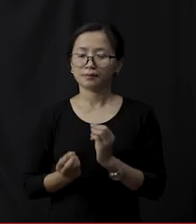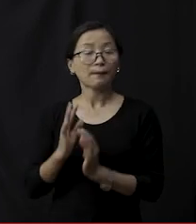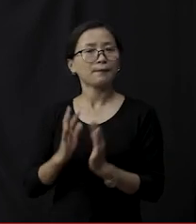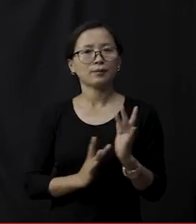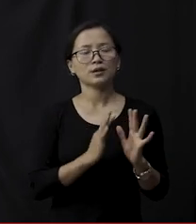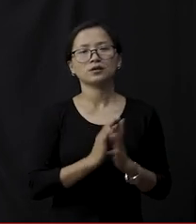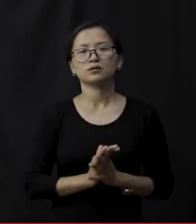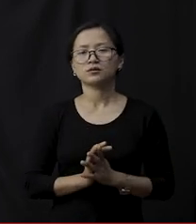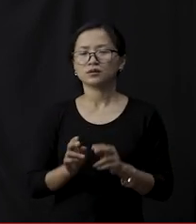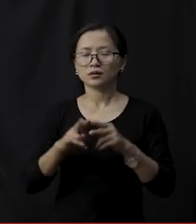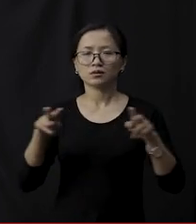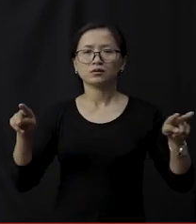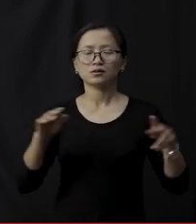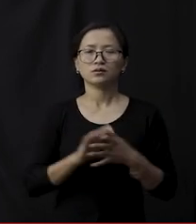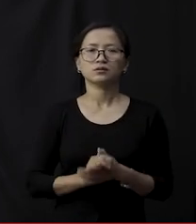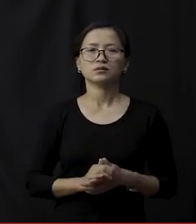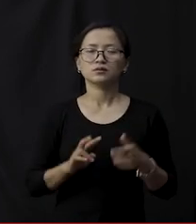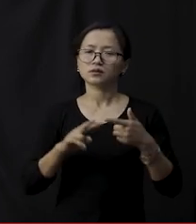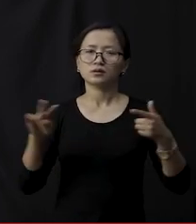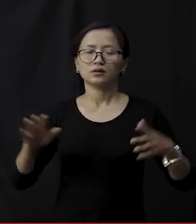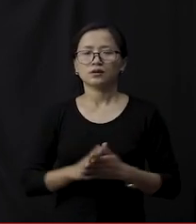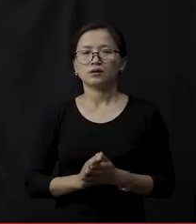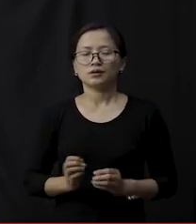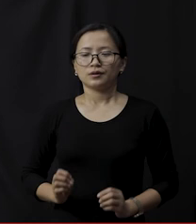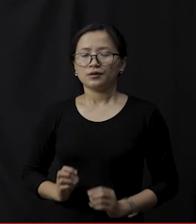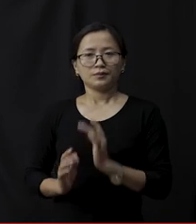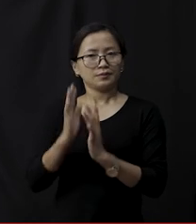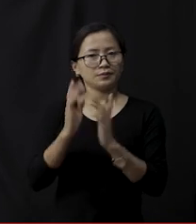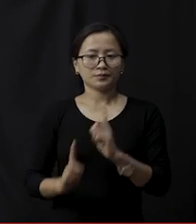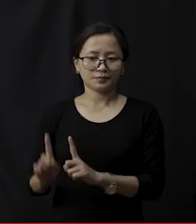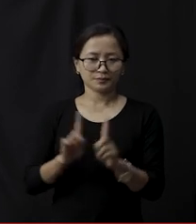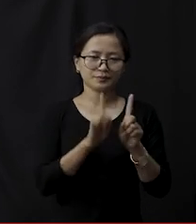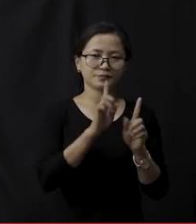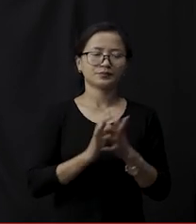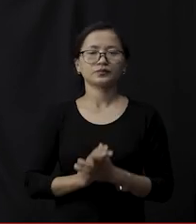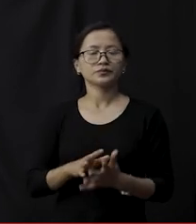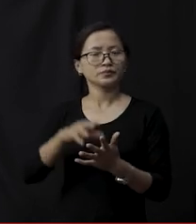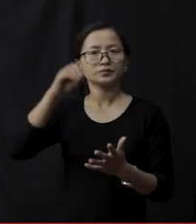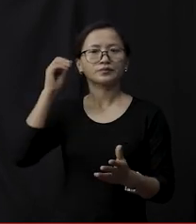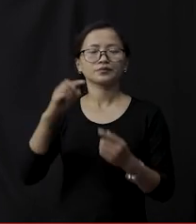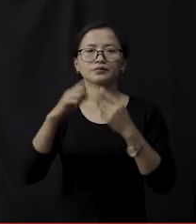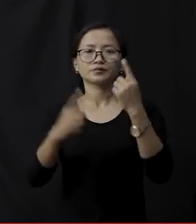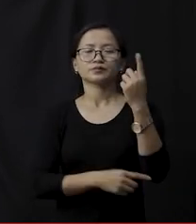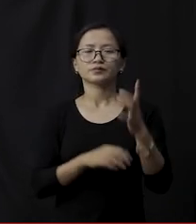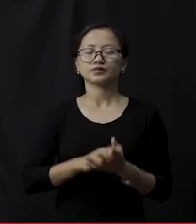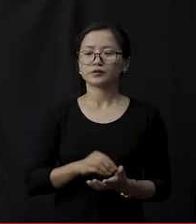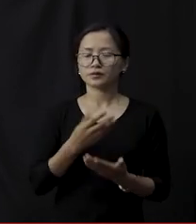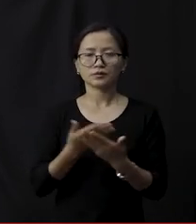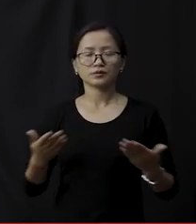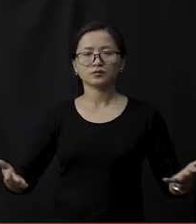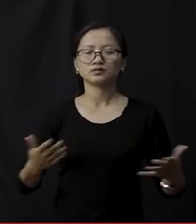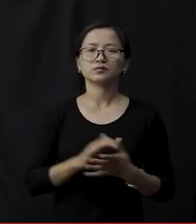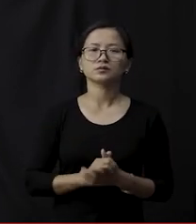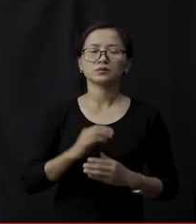So that is the different types of plants. And the last thing we have learned about the things we get from